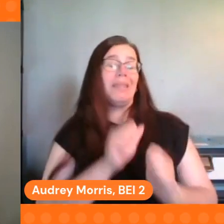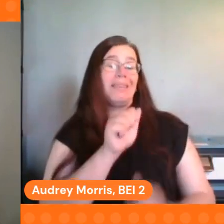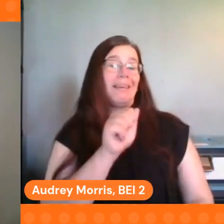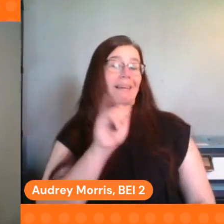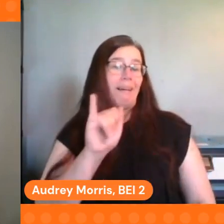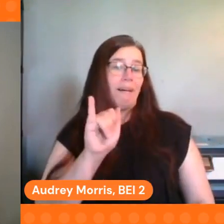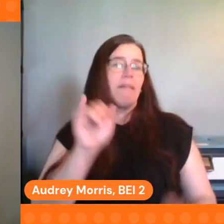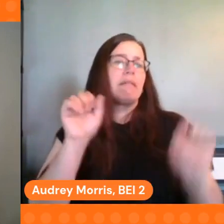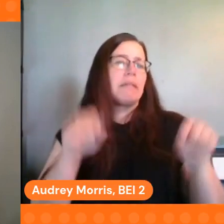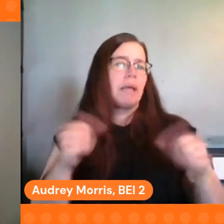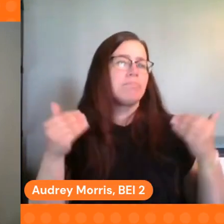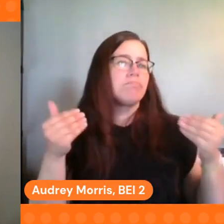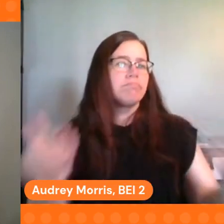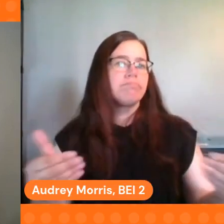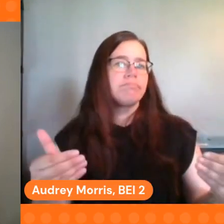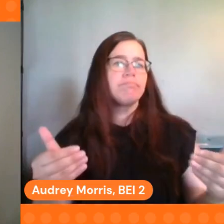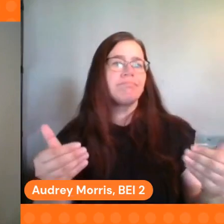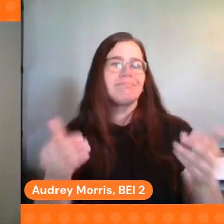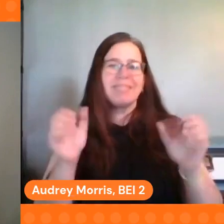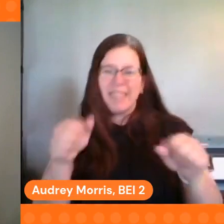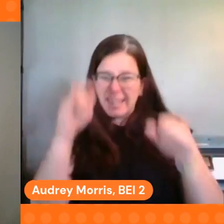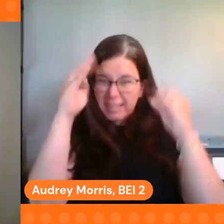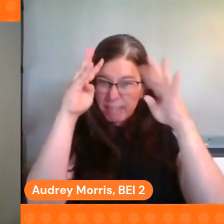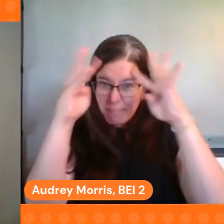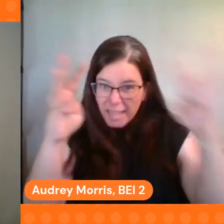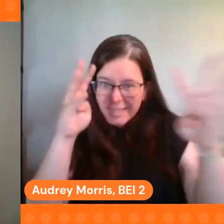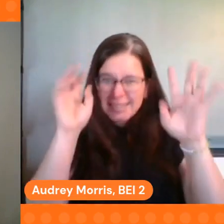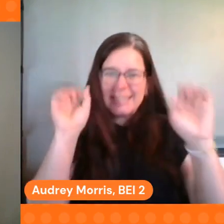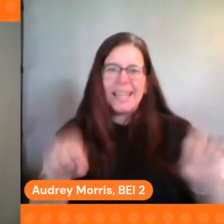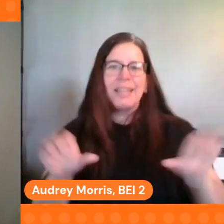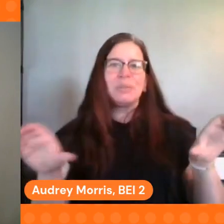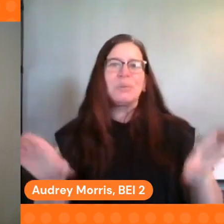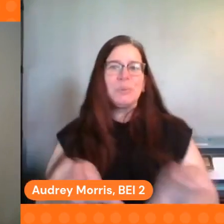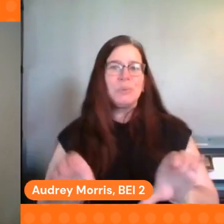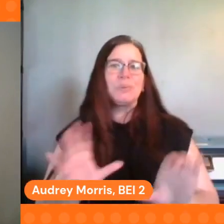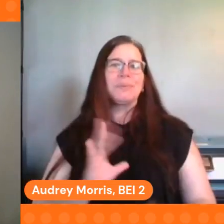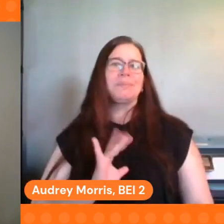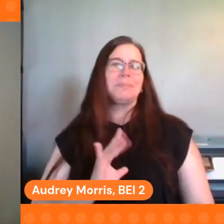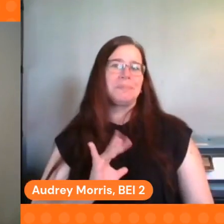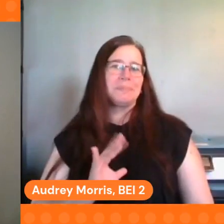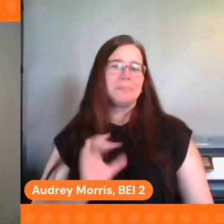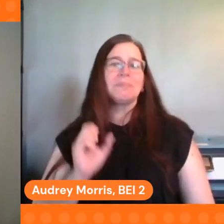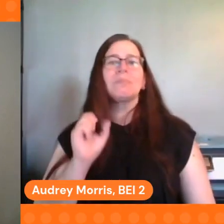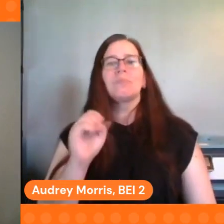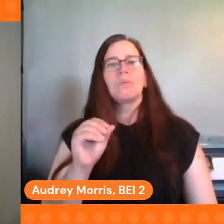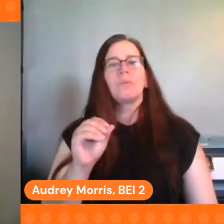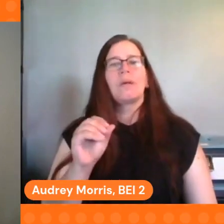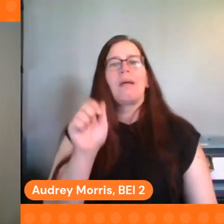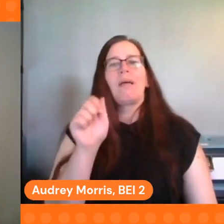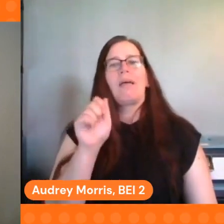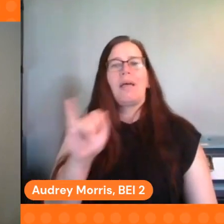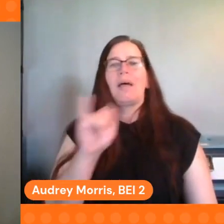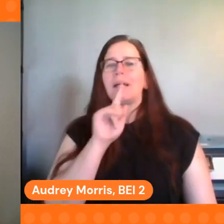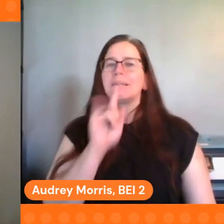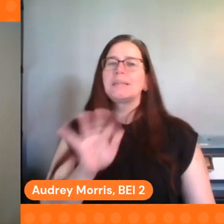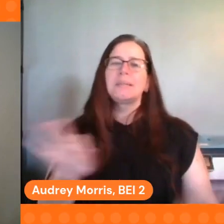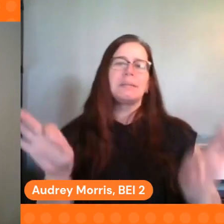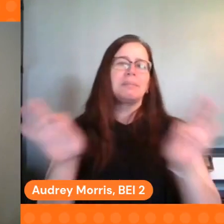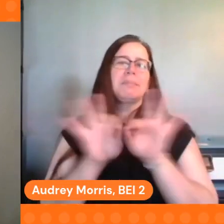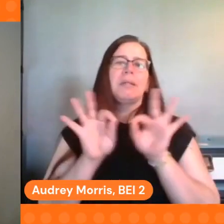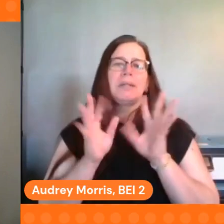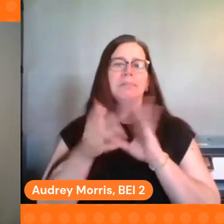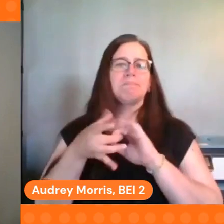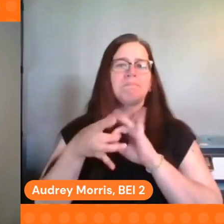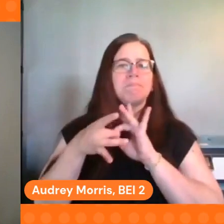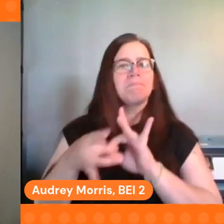it. They can imagine it and actually do it. So AI is a very big collaborative tool for